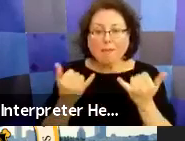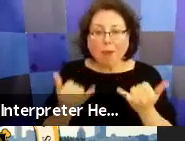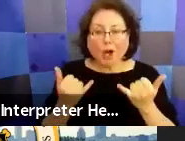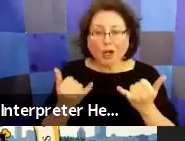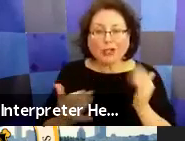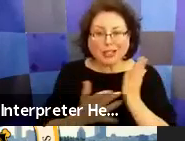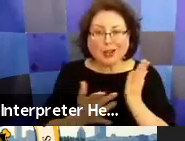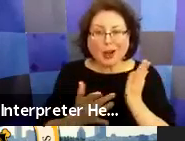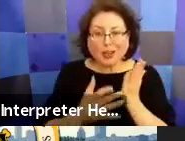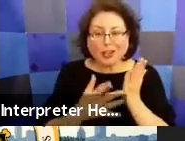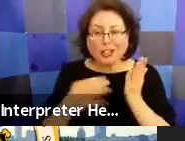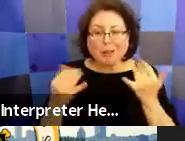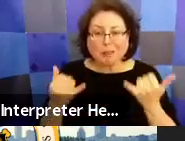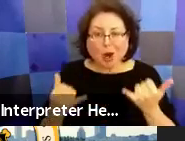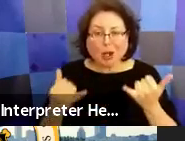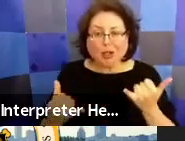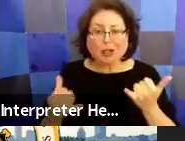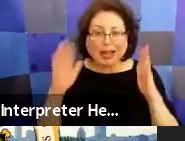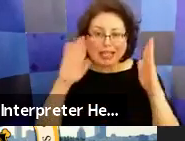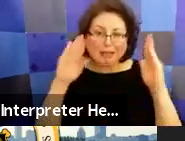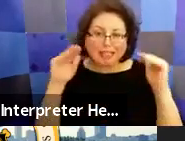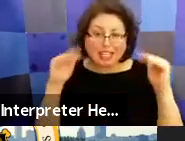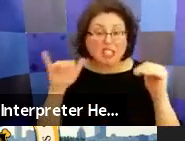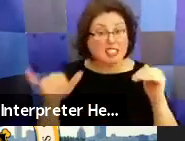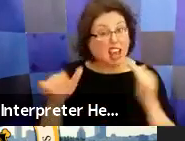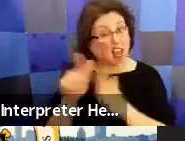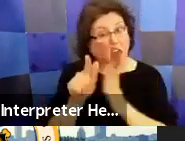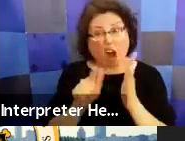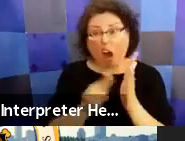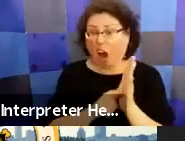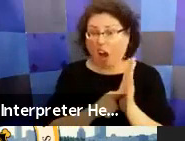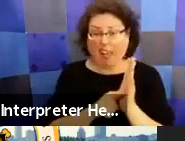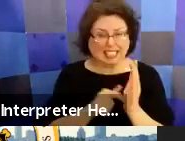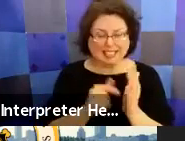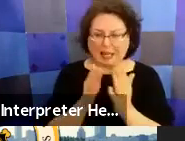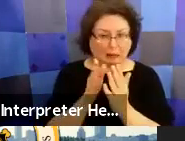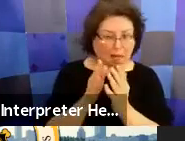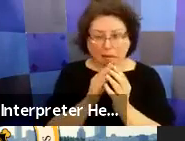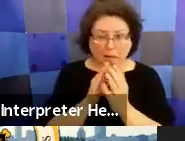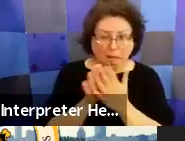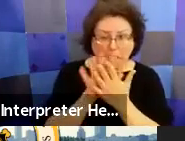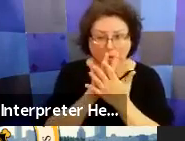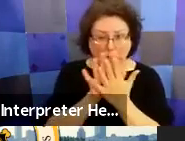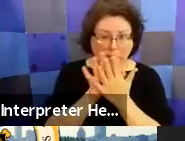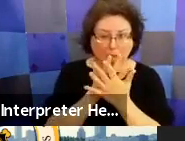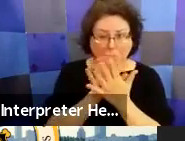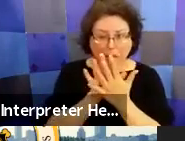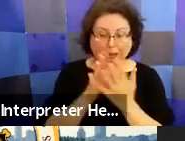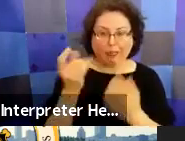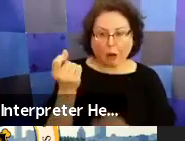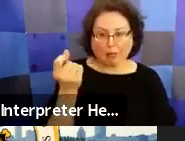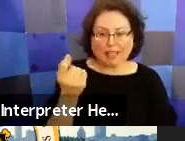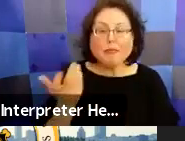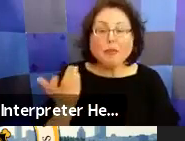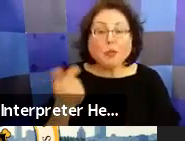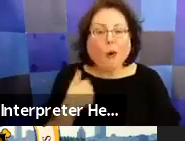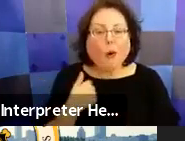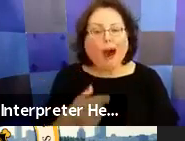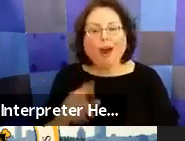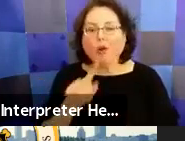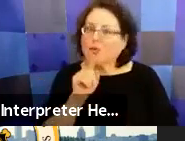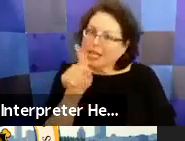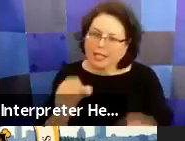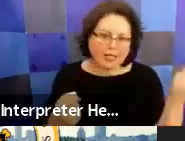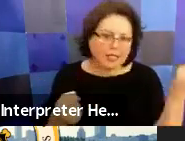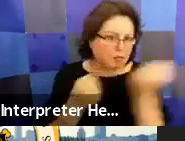expectations. And the law and requirements are nuanced and complex regarding enforcement. So I absolutely support